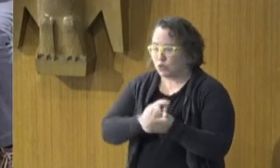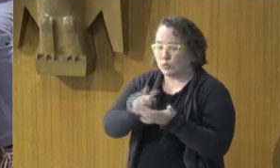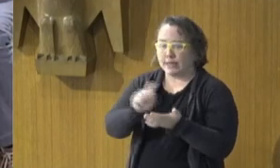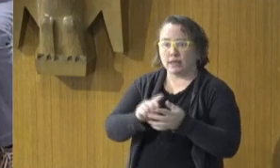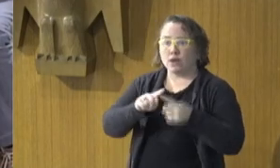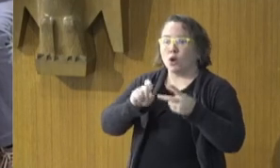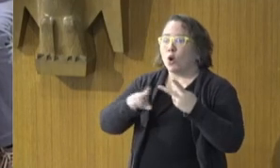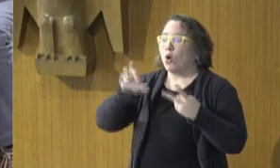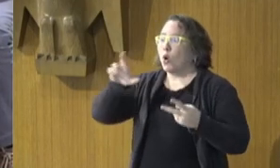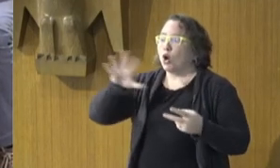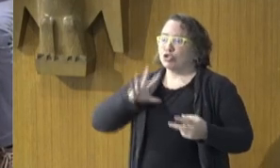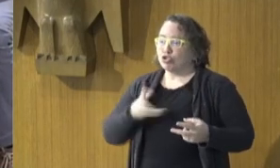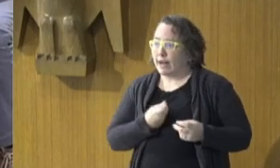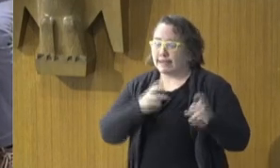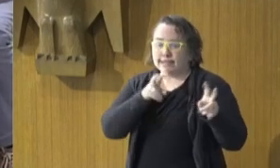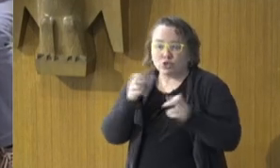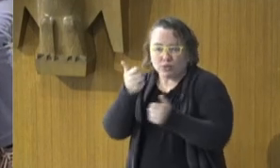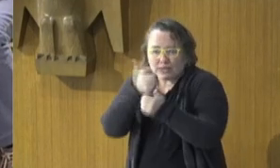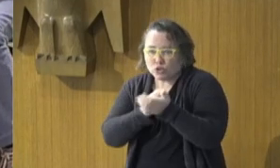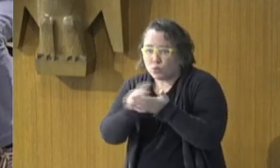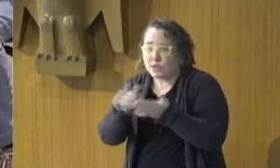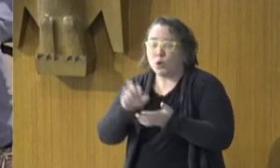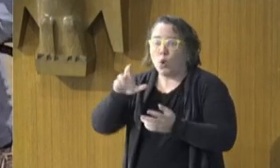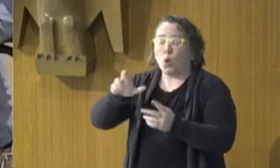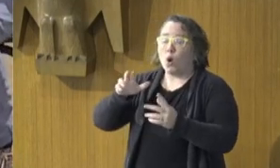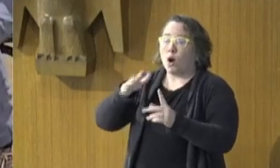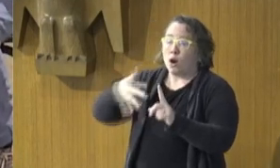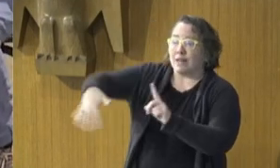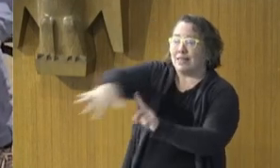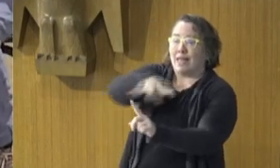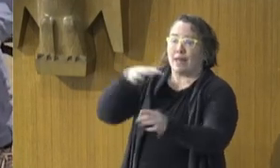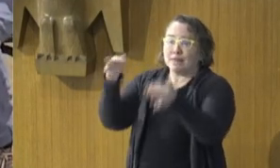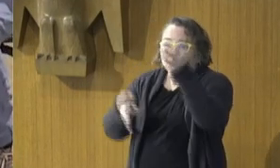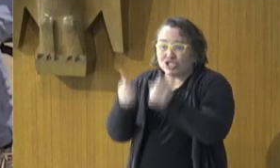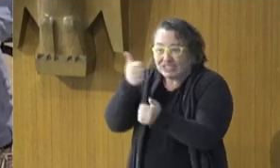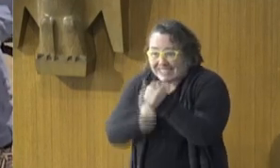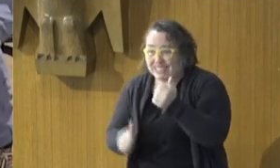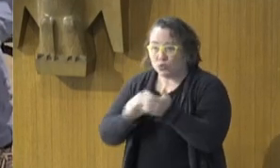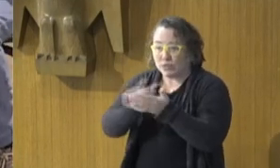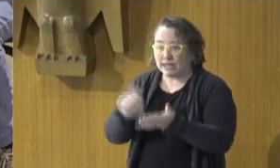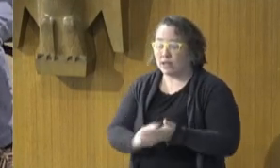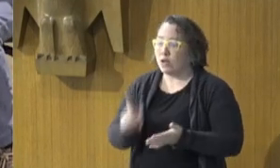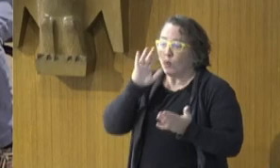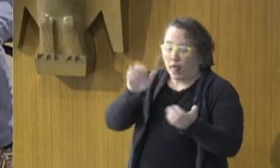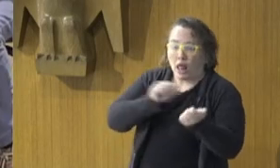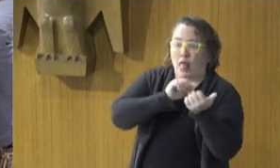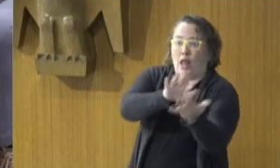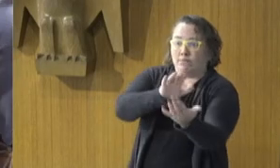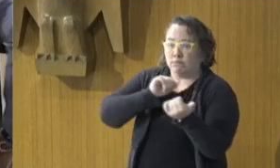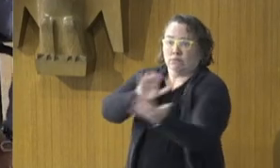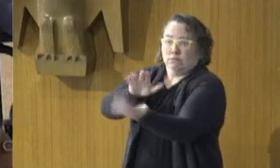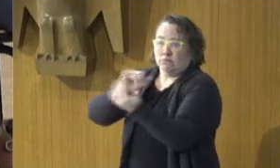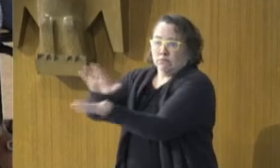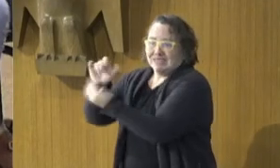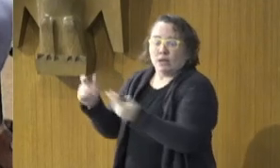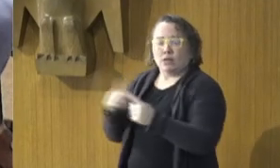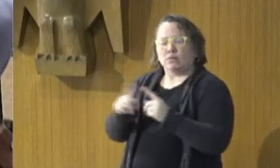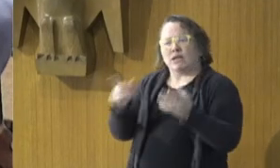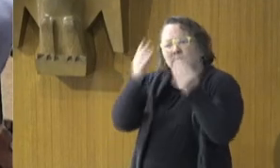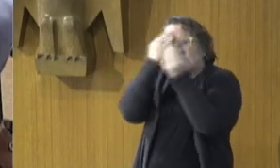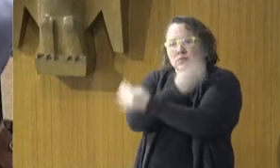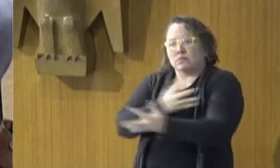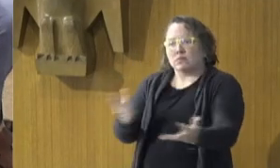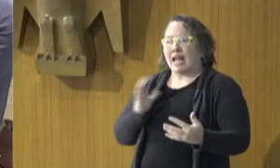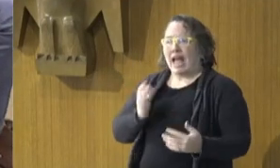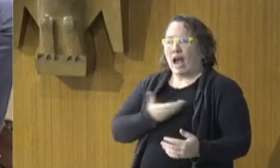about trans issues every week. I wish I could talk about climate justice every week. And we will address those as much as we can, in addition to just talking